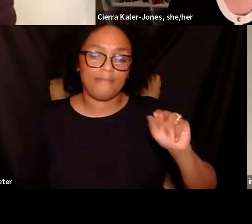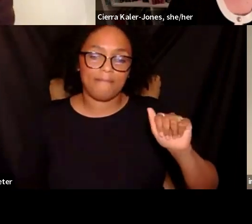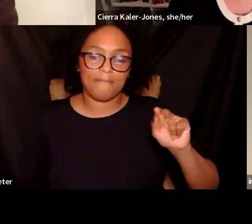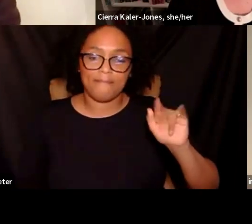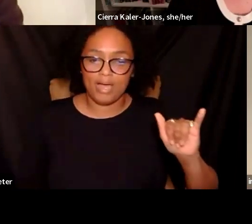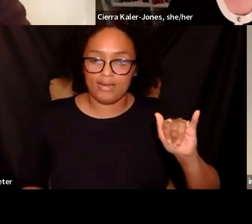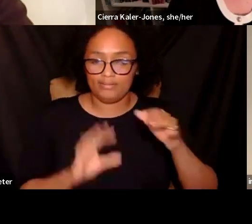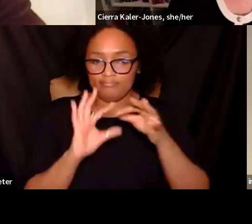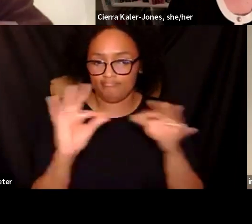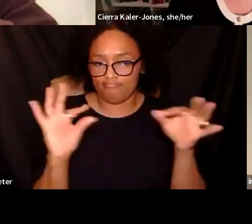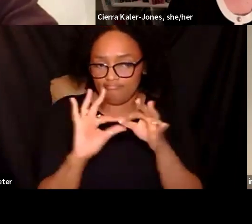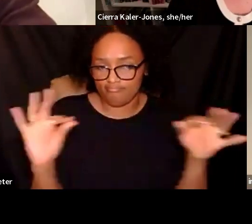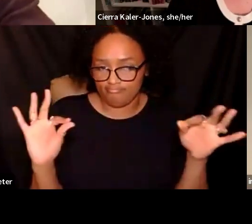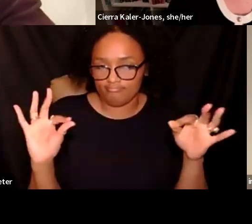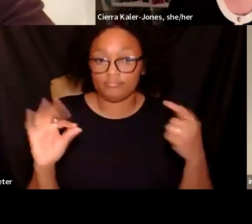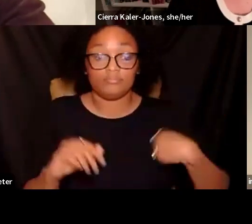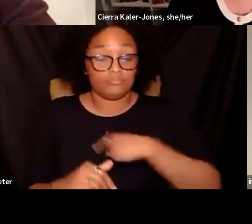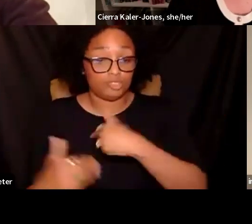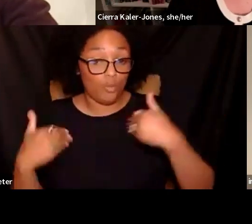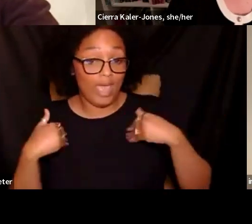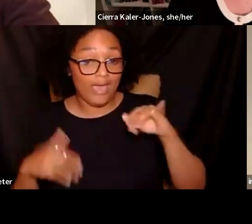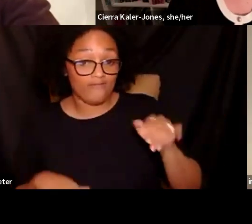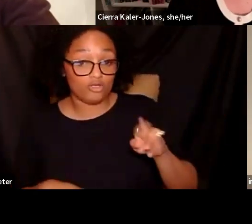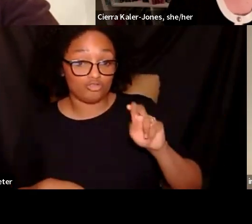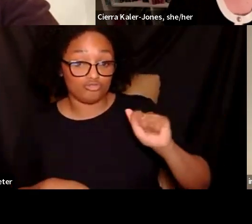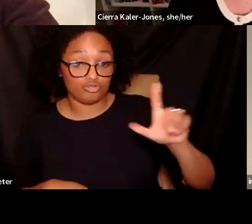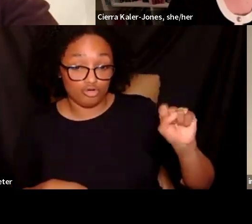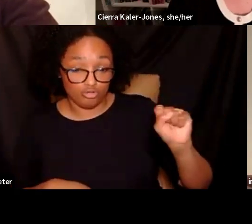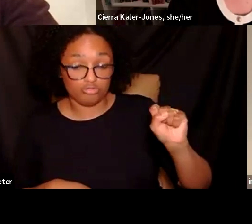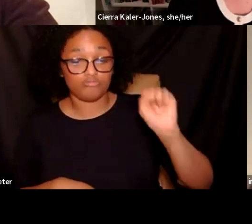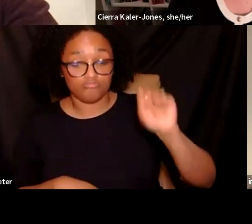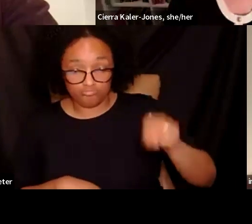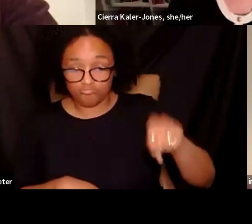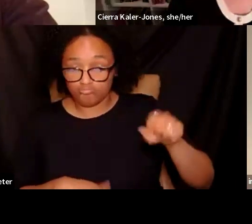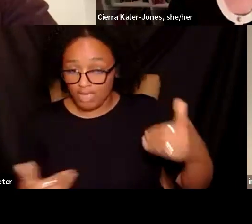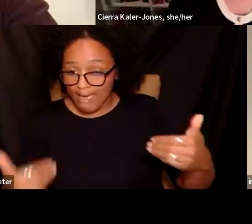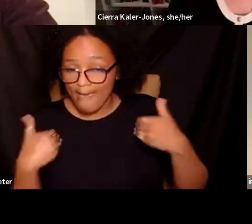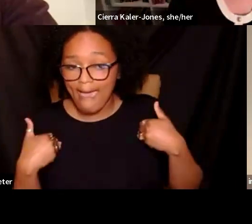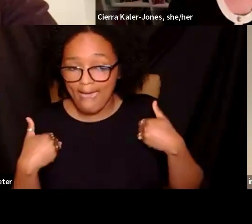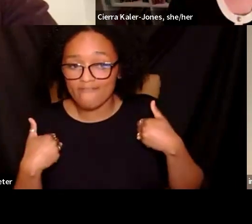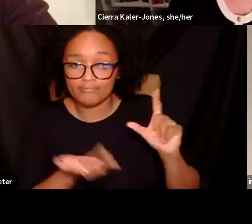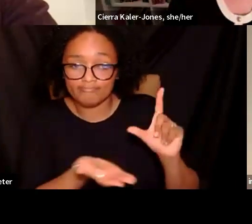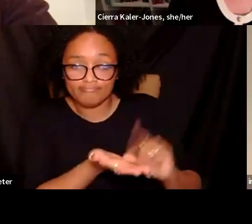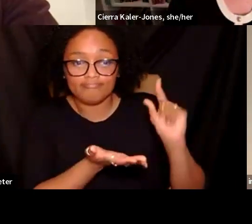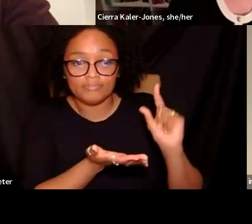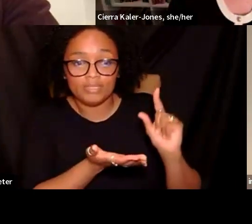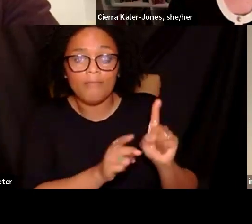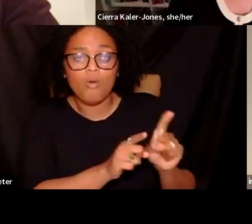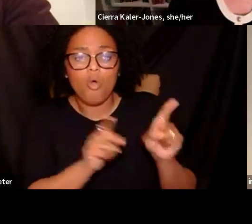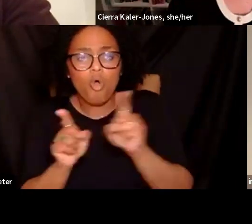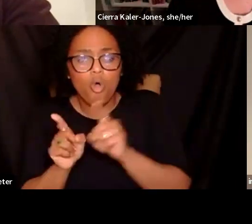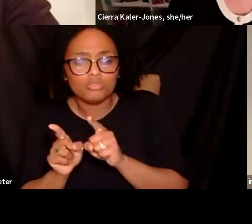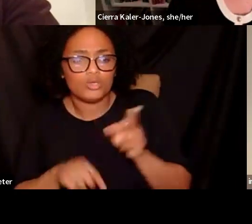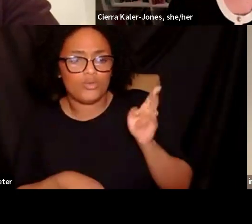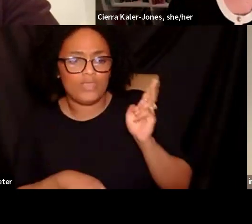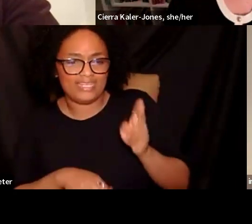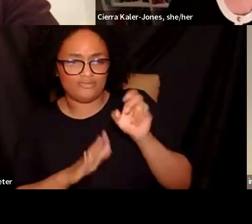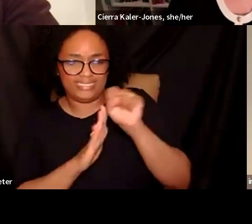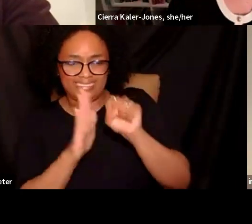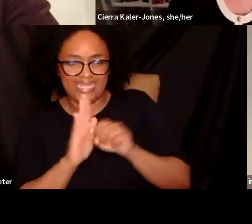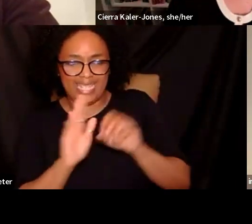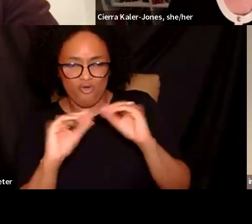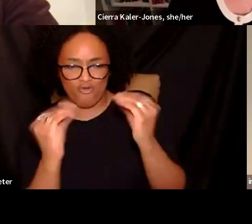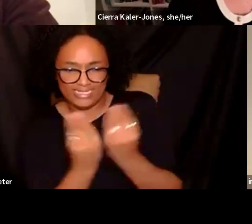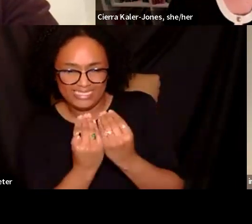have the history of the state organizations that were written largely sort of at the turn to desegregation. Every single one